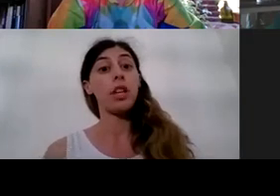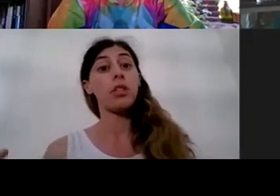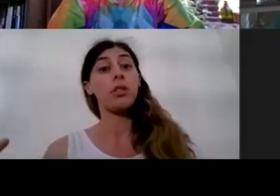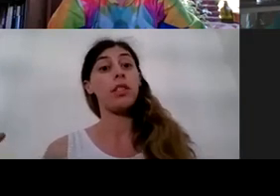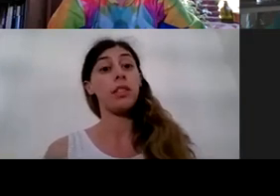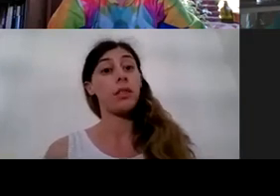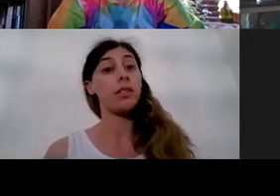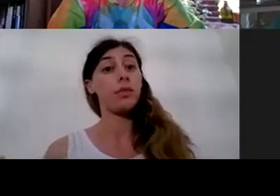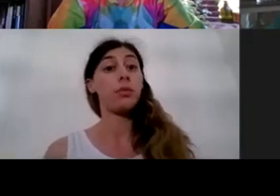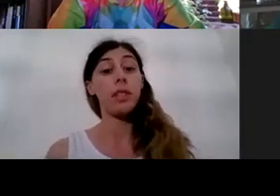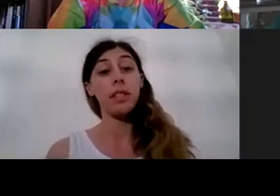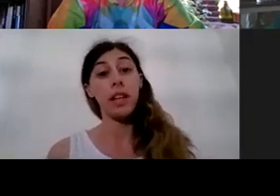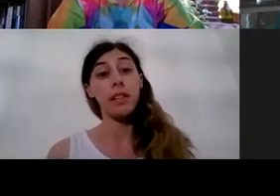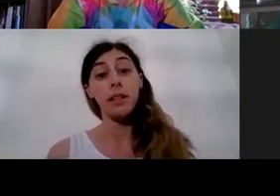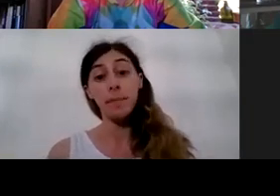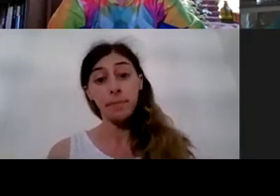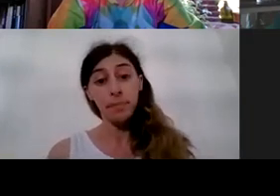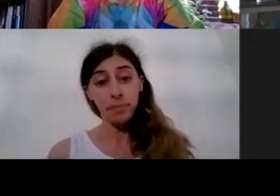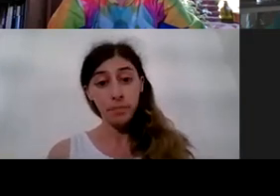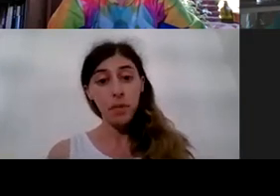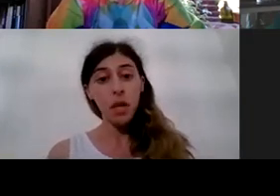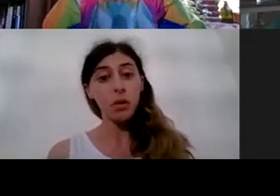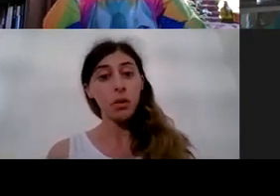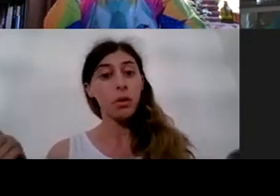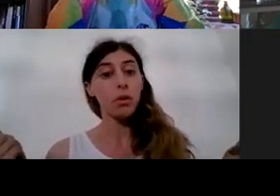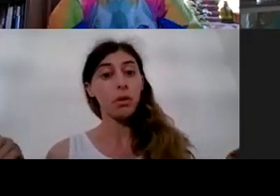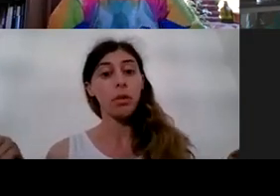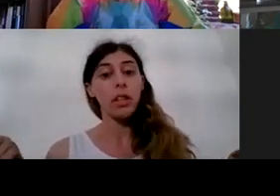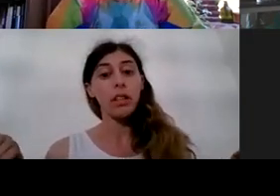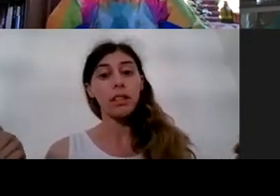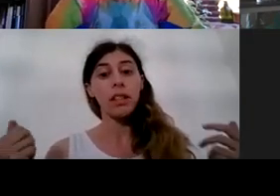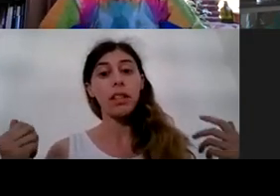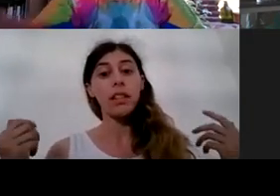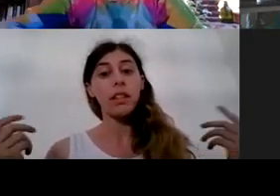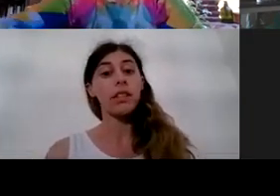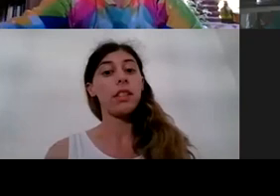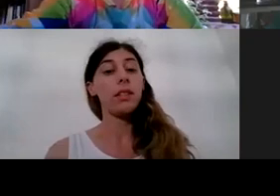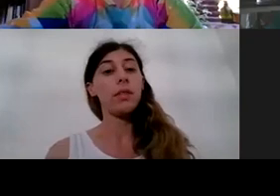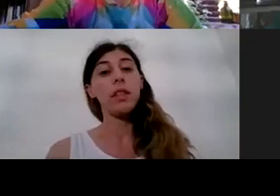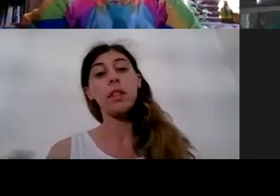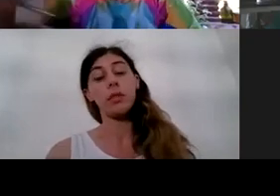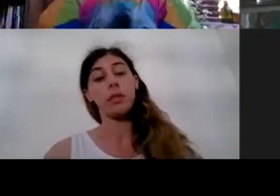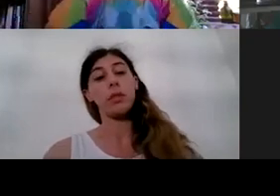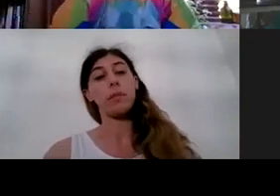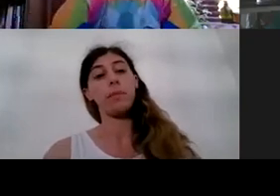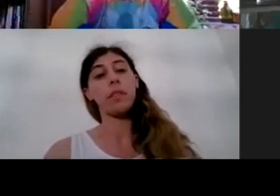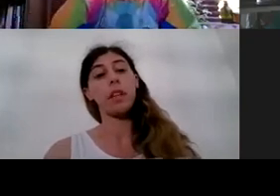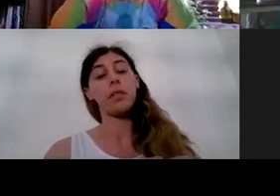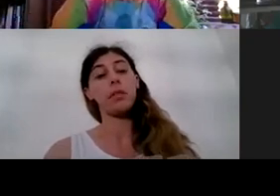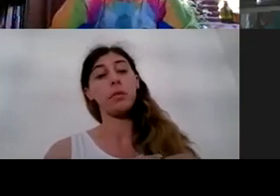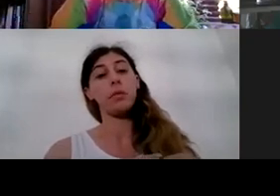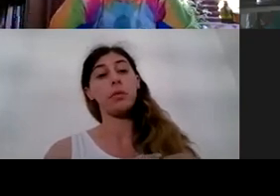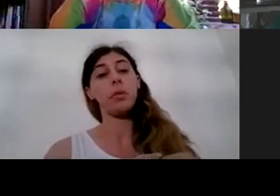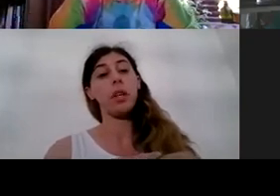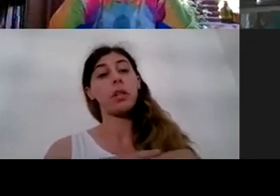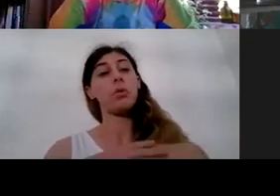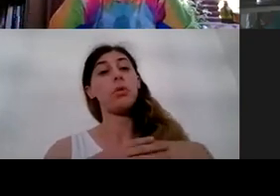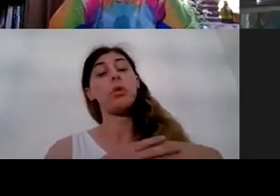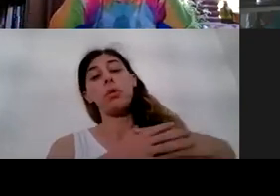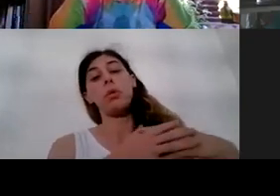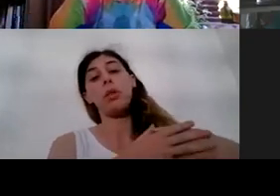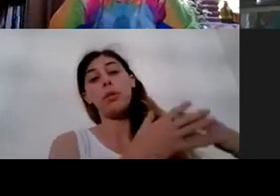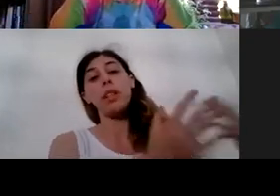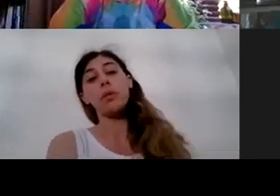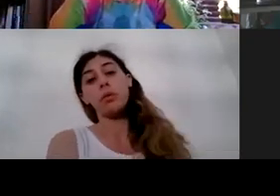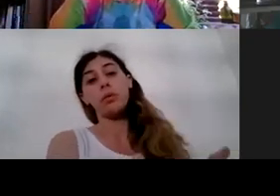by describing the French legal framework when it comes to healthcare provision for the trans